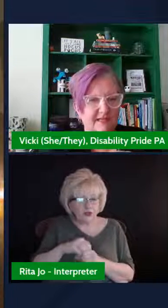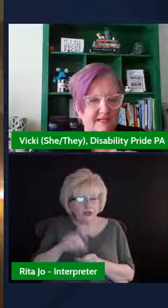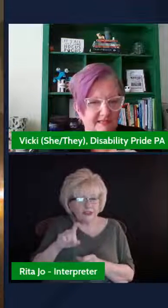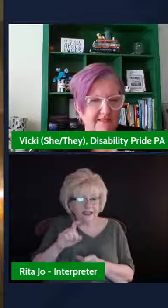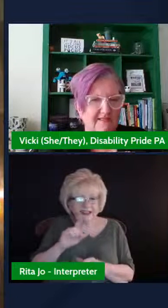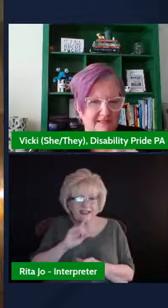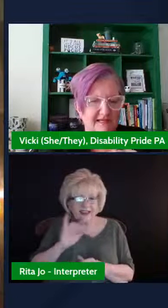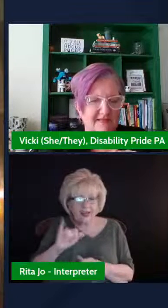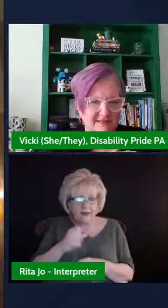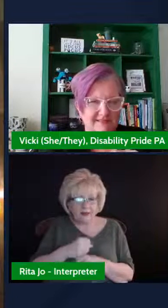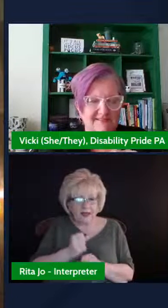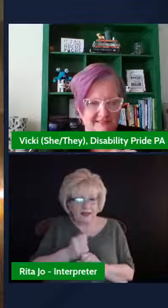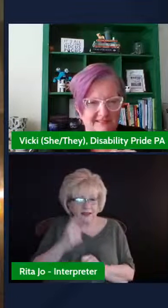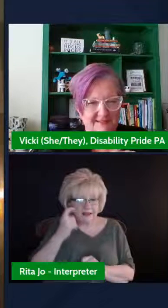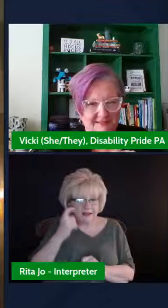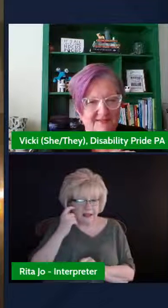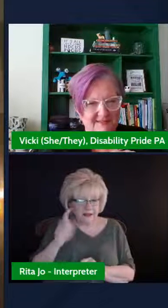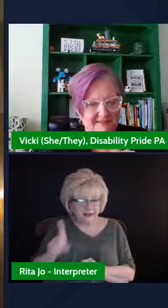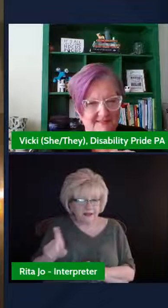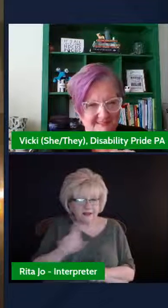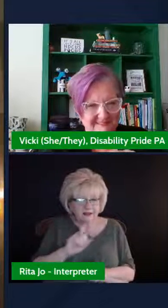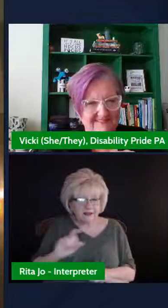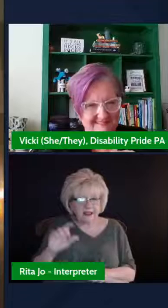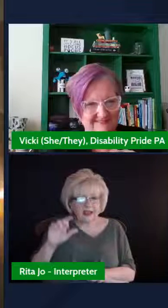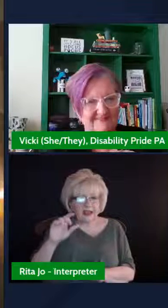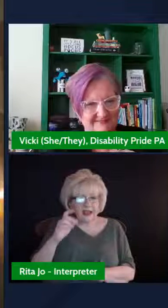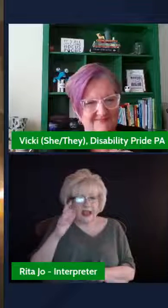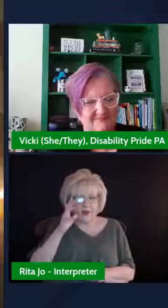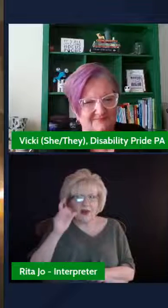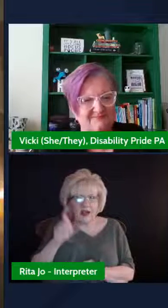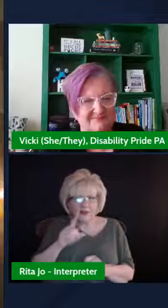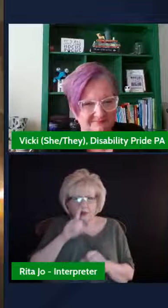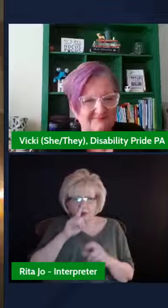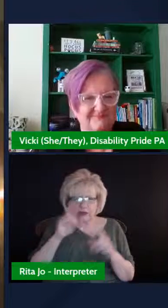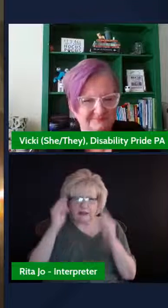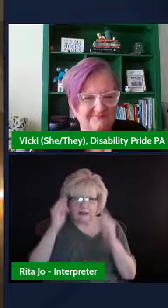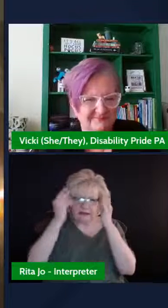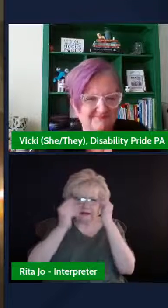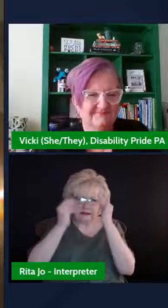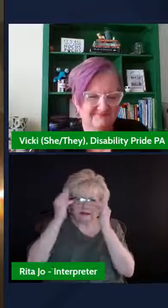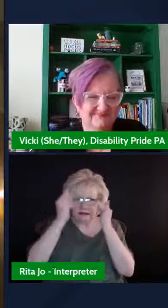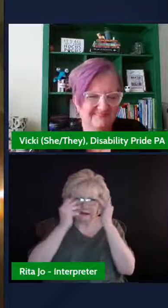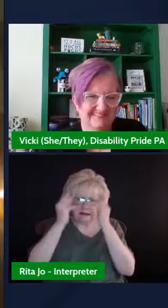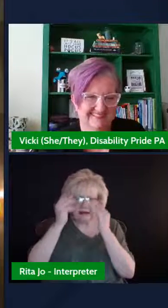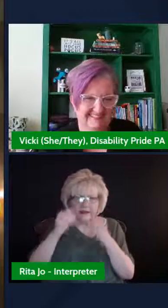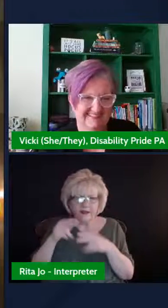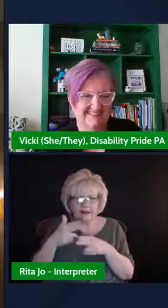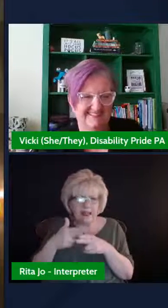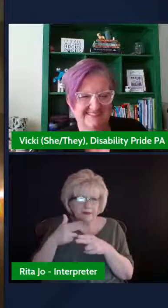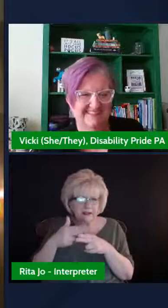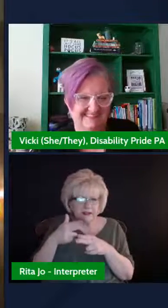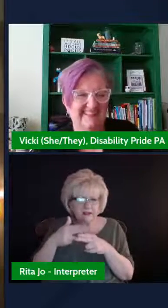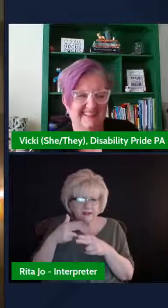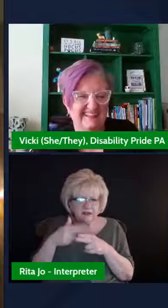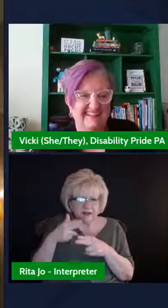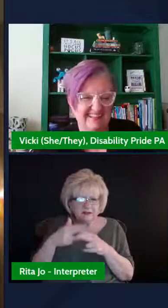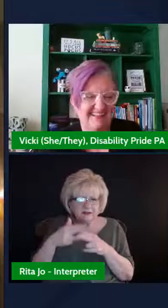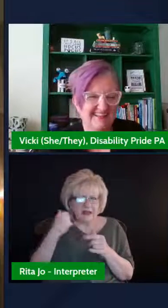sense? Yeah. And like I would have to workshop the names like real hard because Mhm. like nothing I'm coming up with I